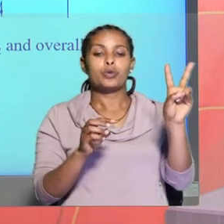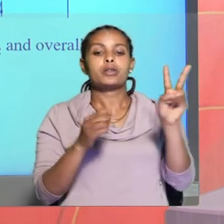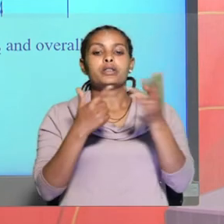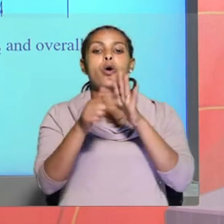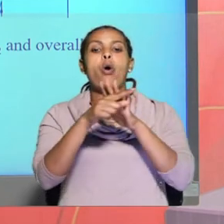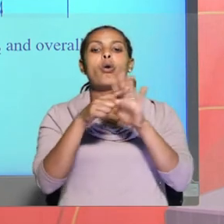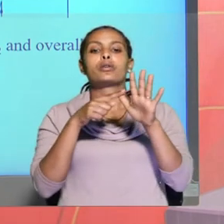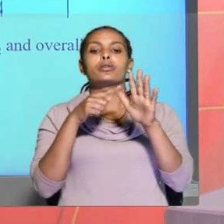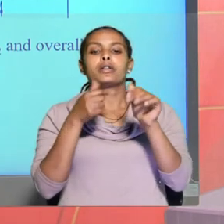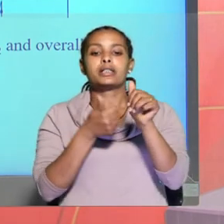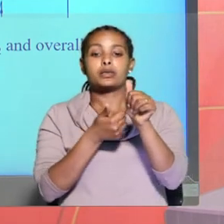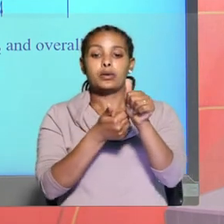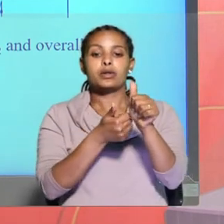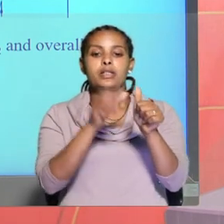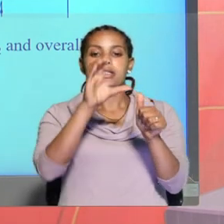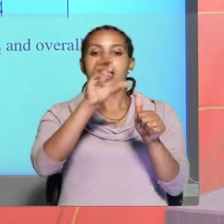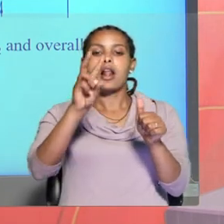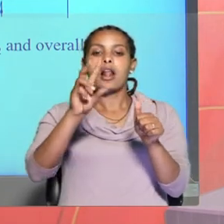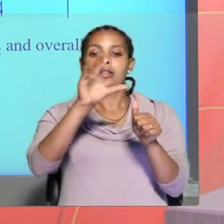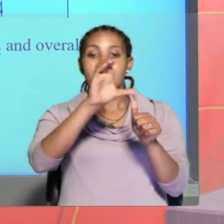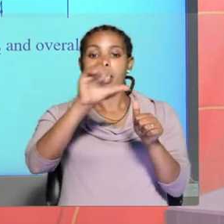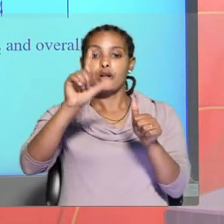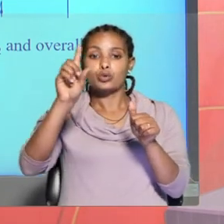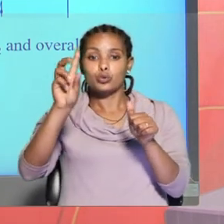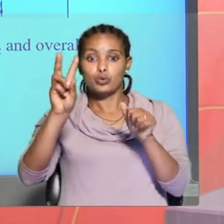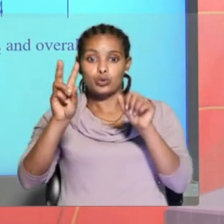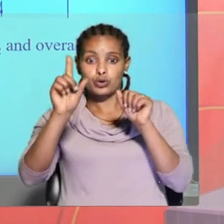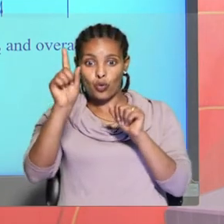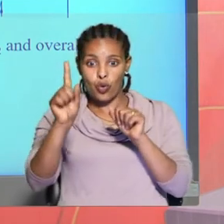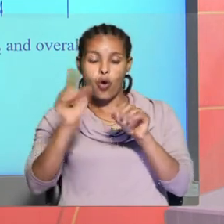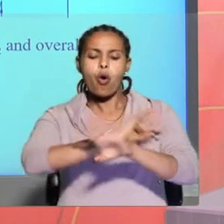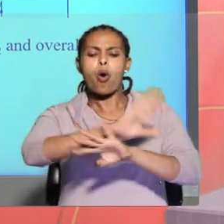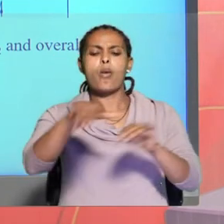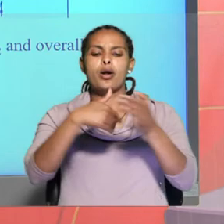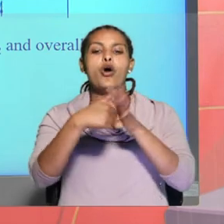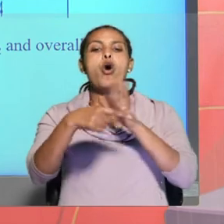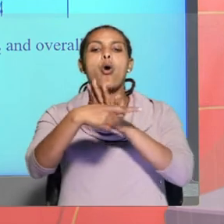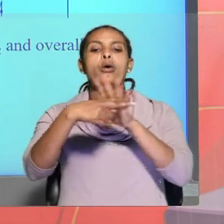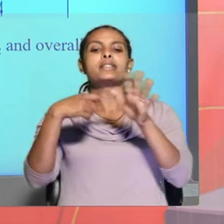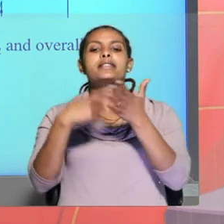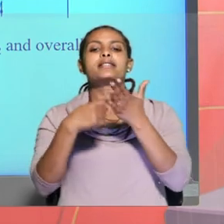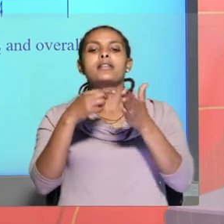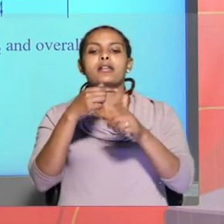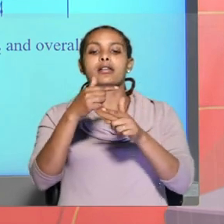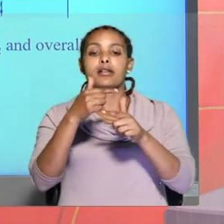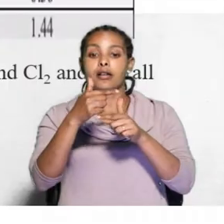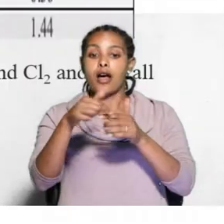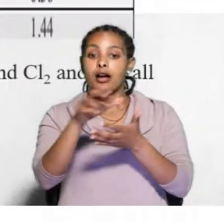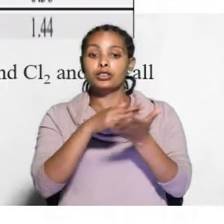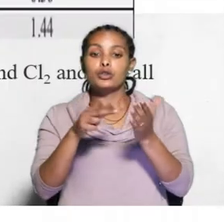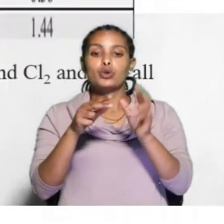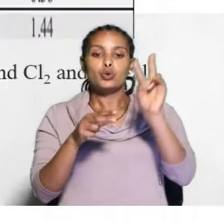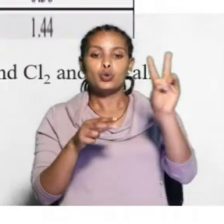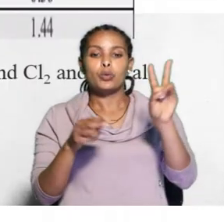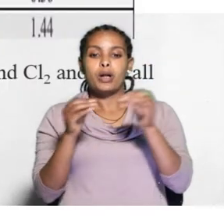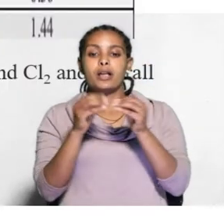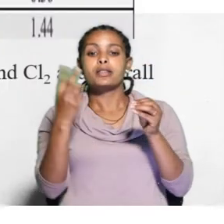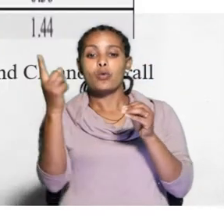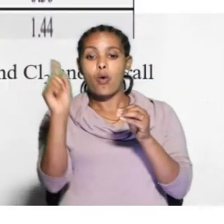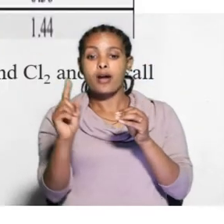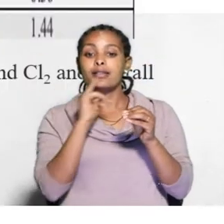reaction with respect to cl2 is one overall order of this reaction is two plus one